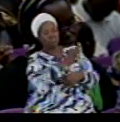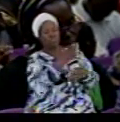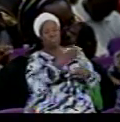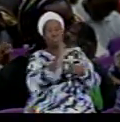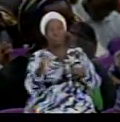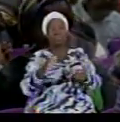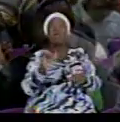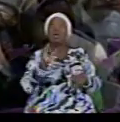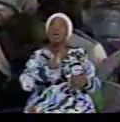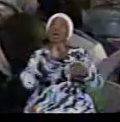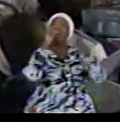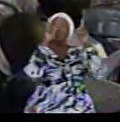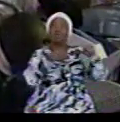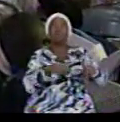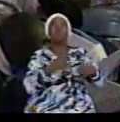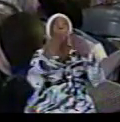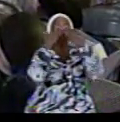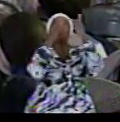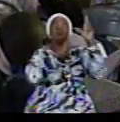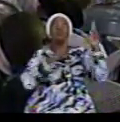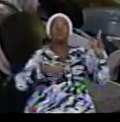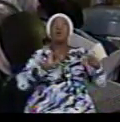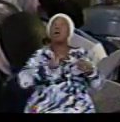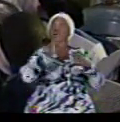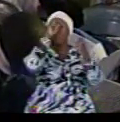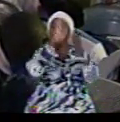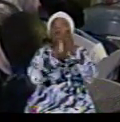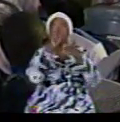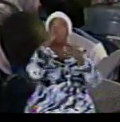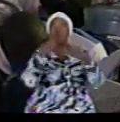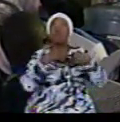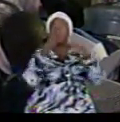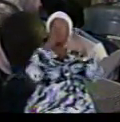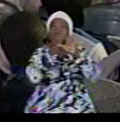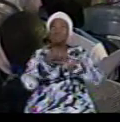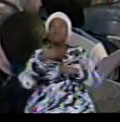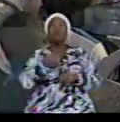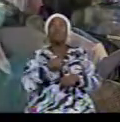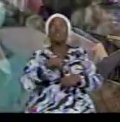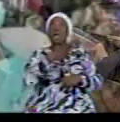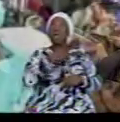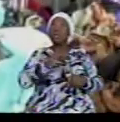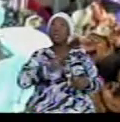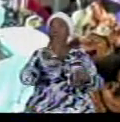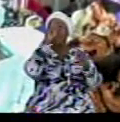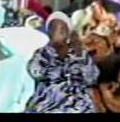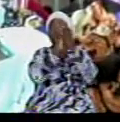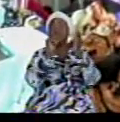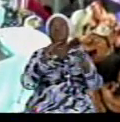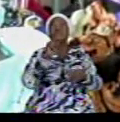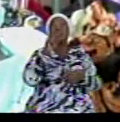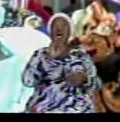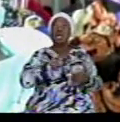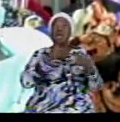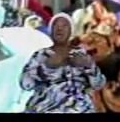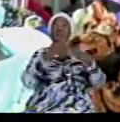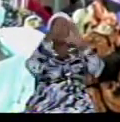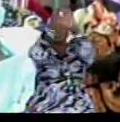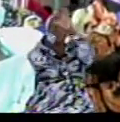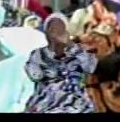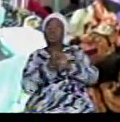come. Thank you, Lord. I believe you have received me, and I believe I've received